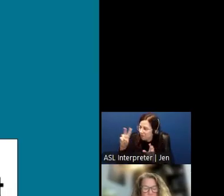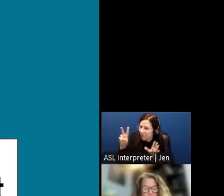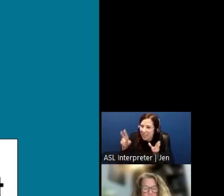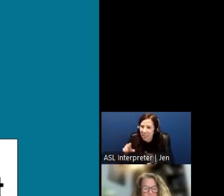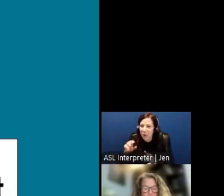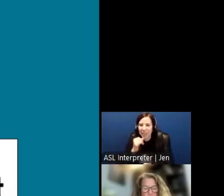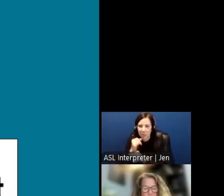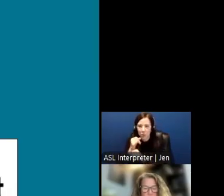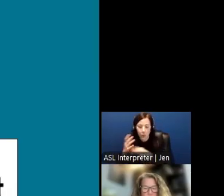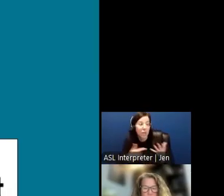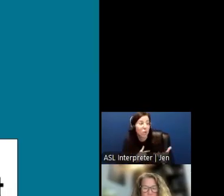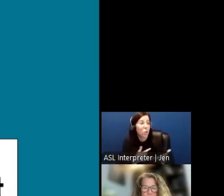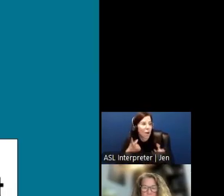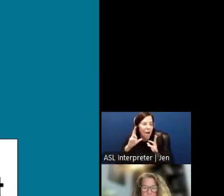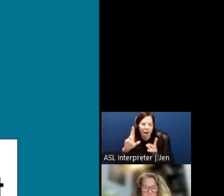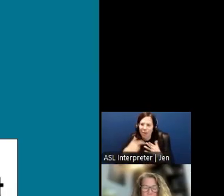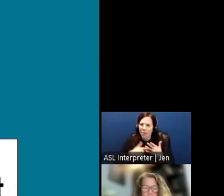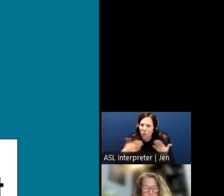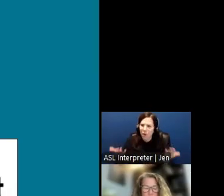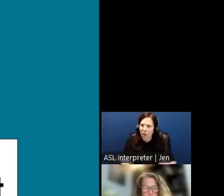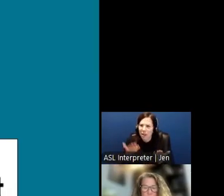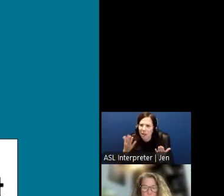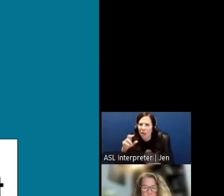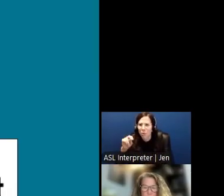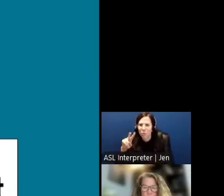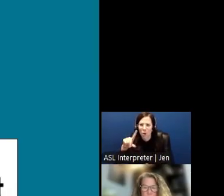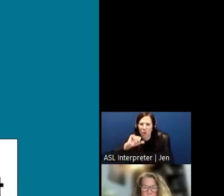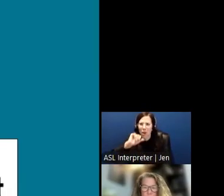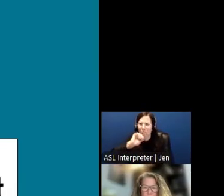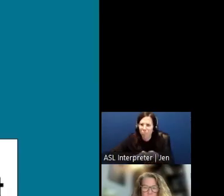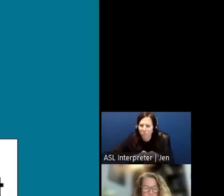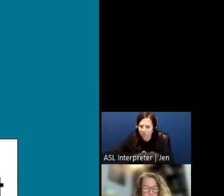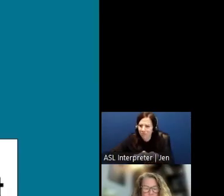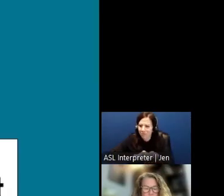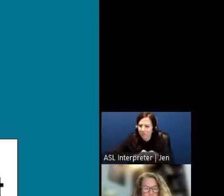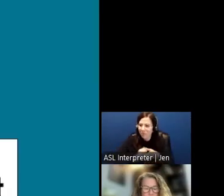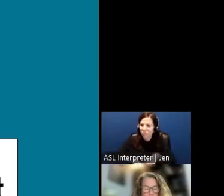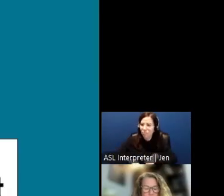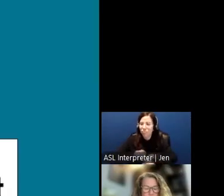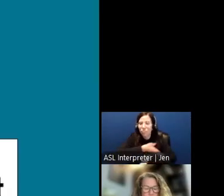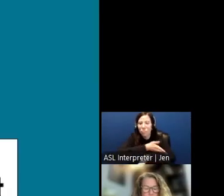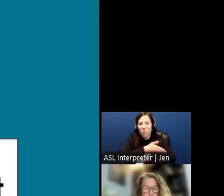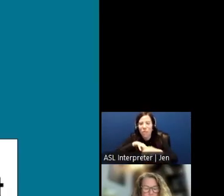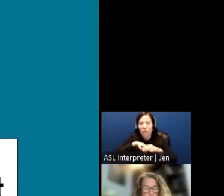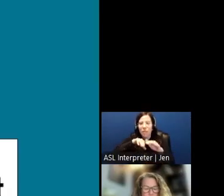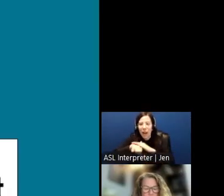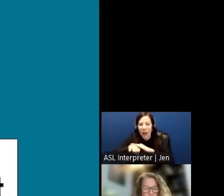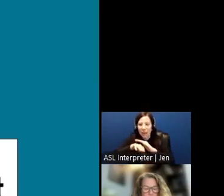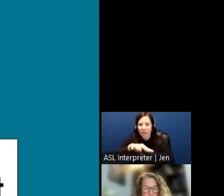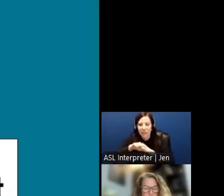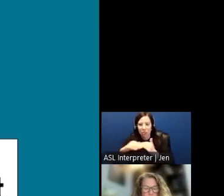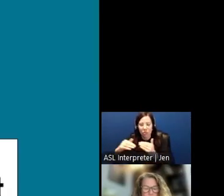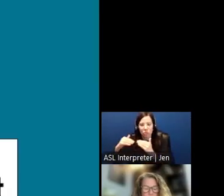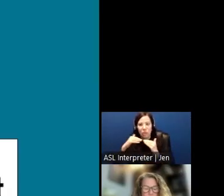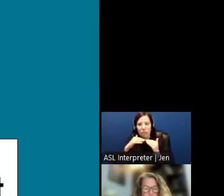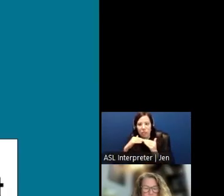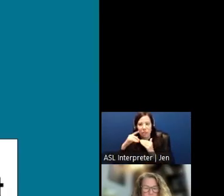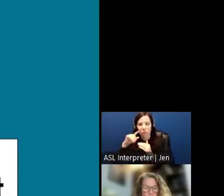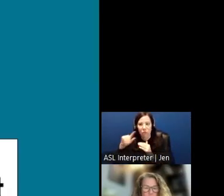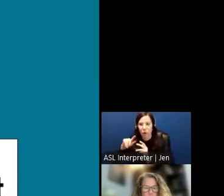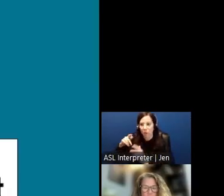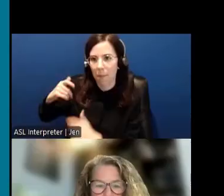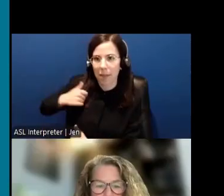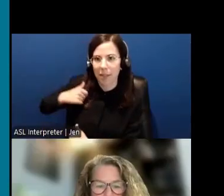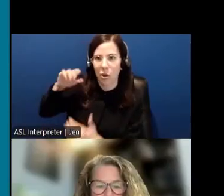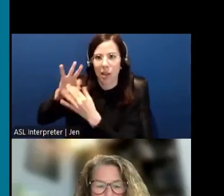privileged partners to get to be with NOVA on this effort to increase access to justice for military-connected victims. There's